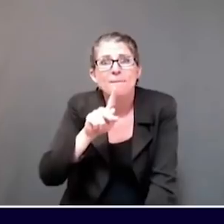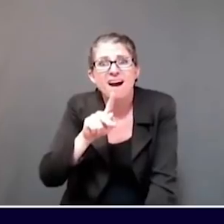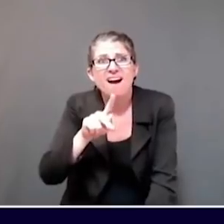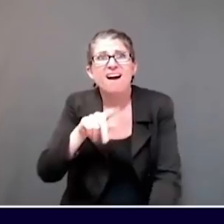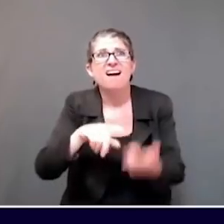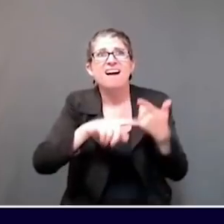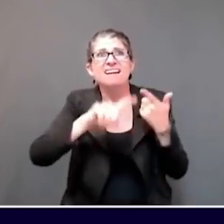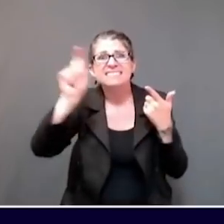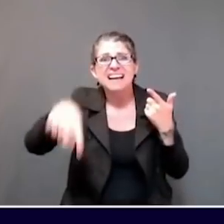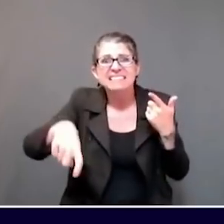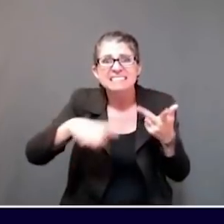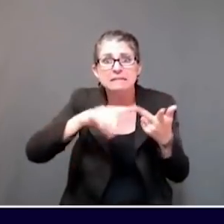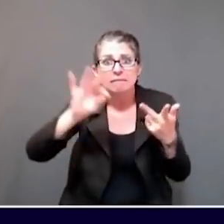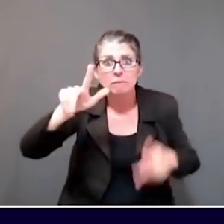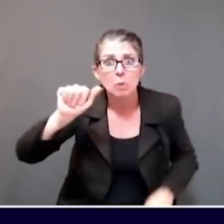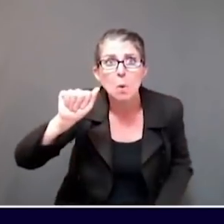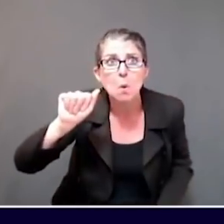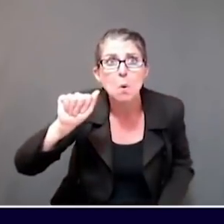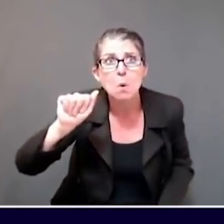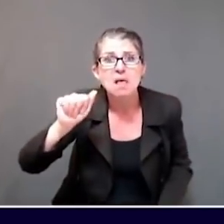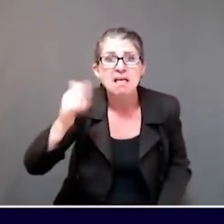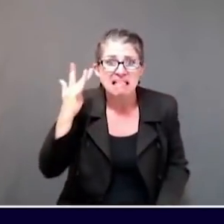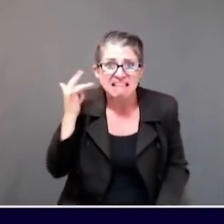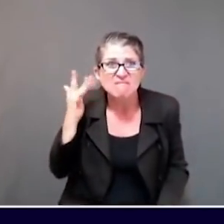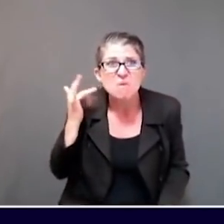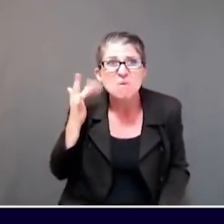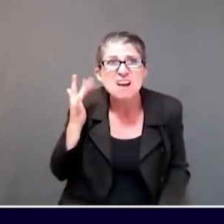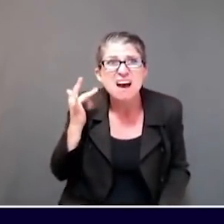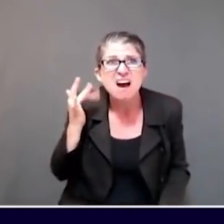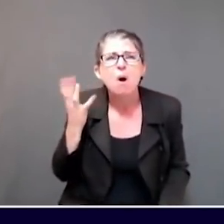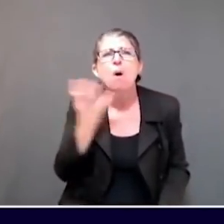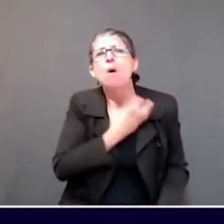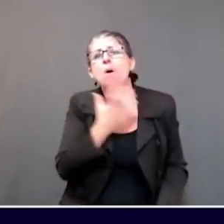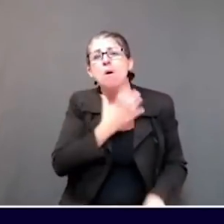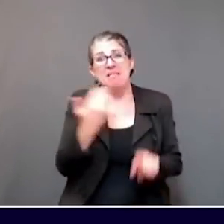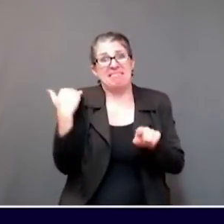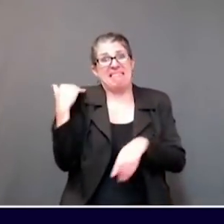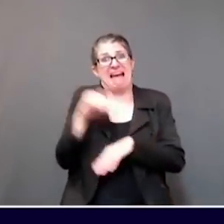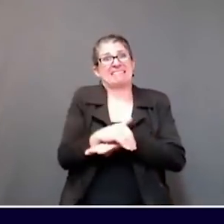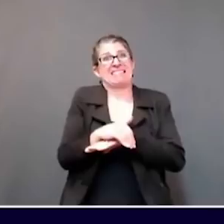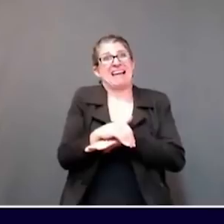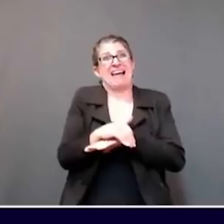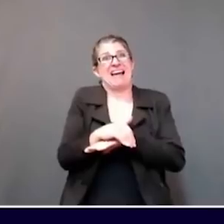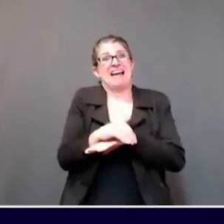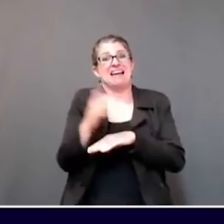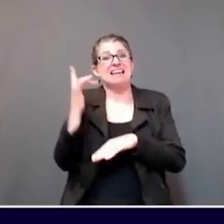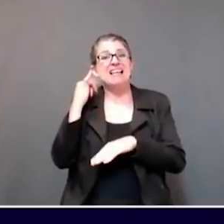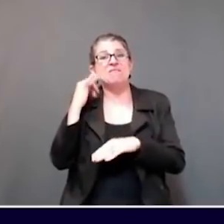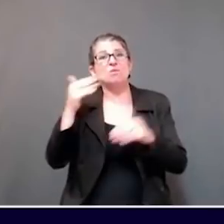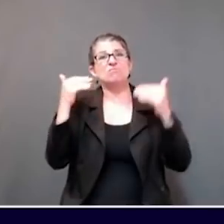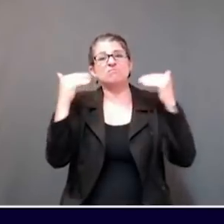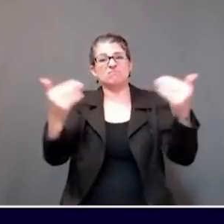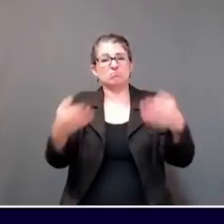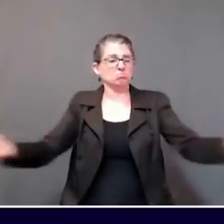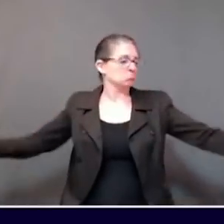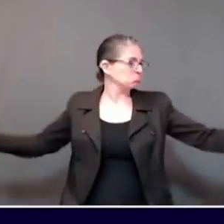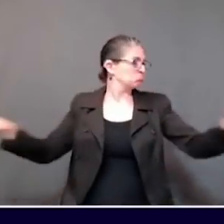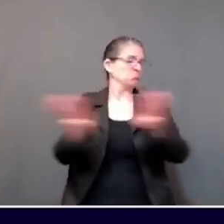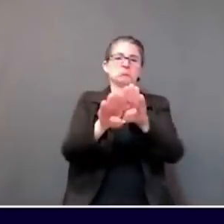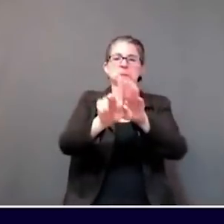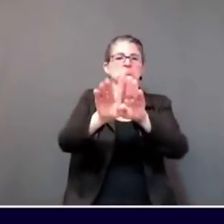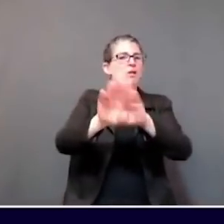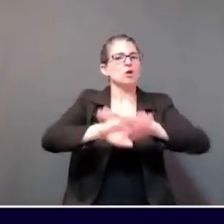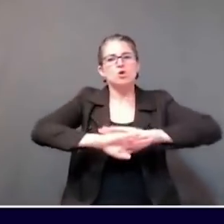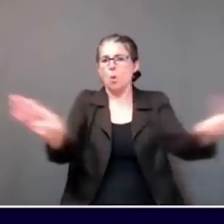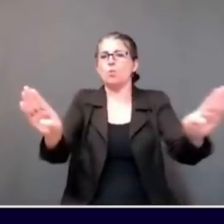In California, I think I read last night, they shut down, they're not opening schools at all. And in several states, and I'm on the